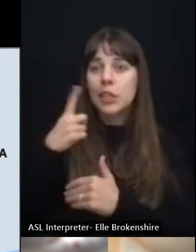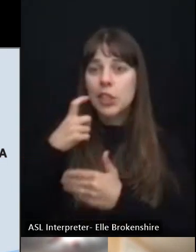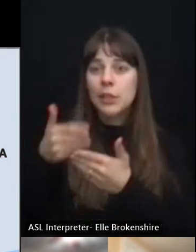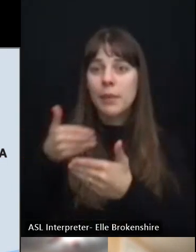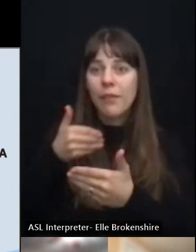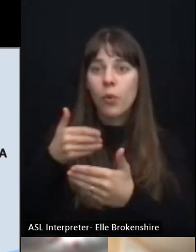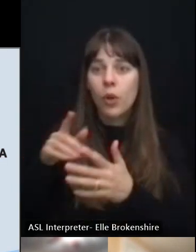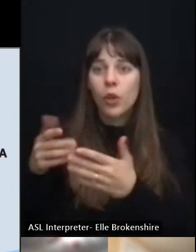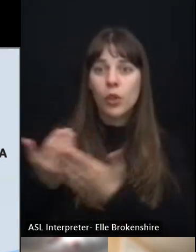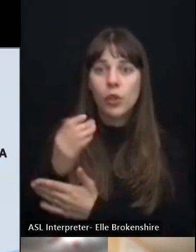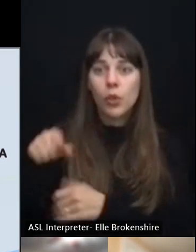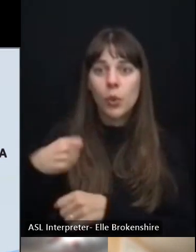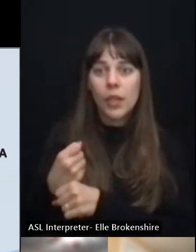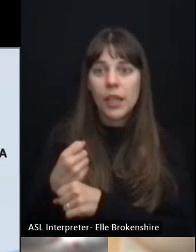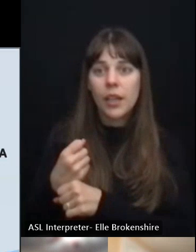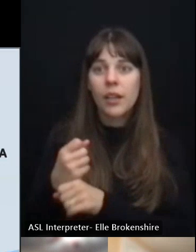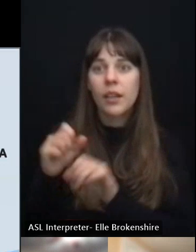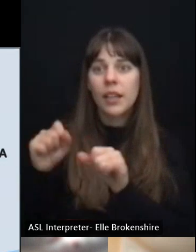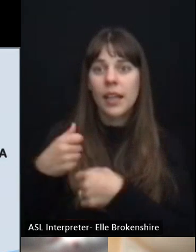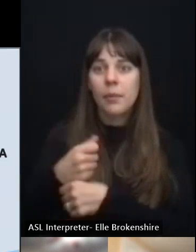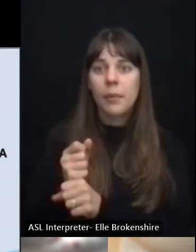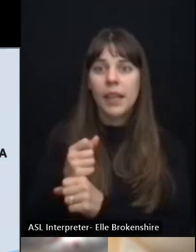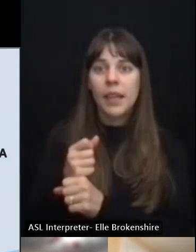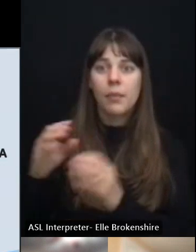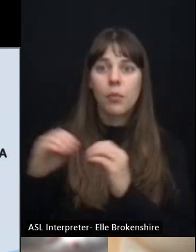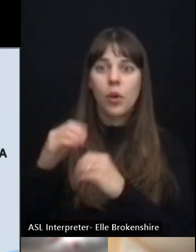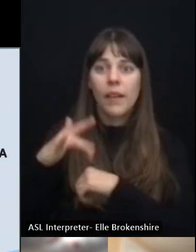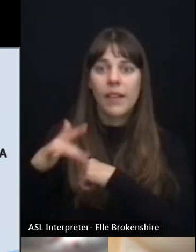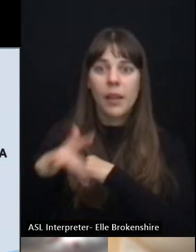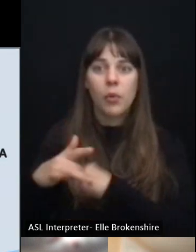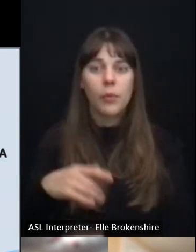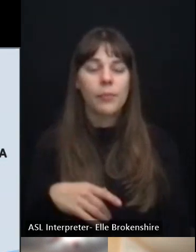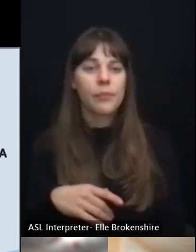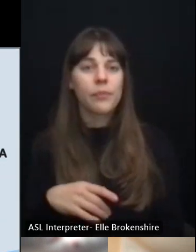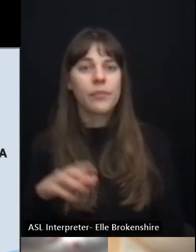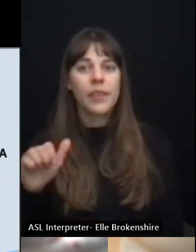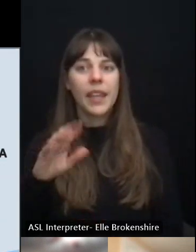timetables available. Okay. And Philip, high level,